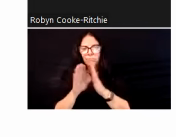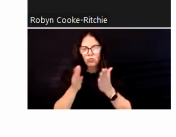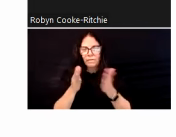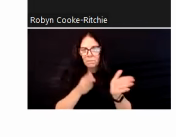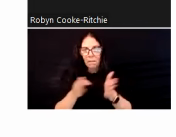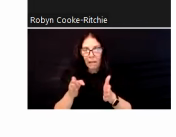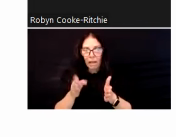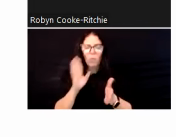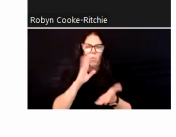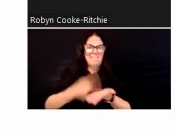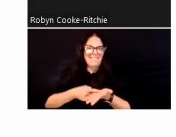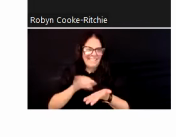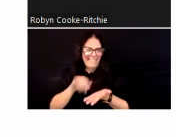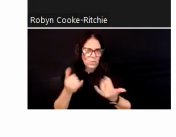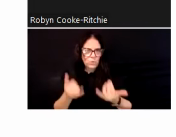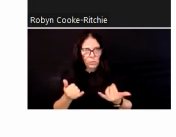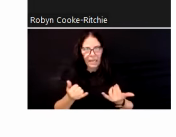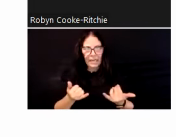about today.